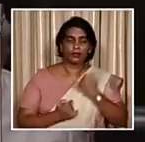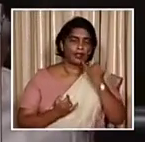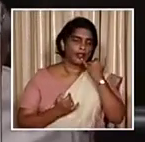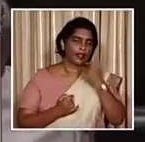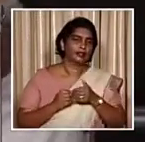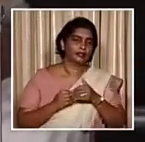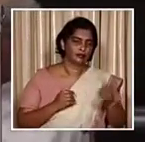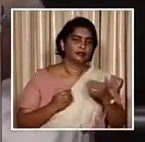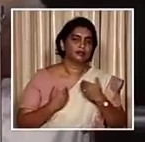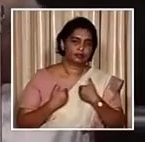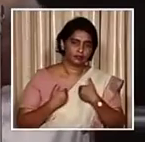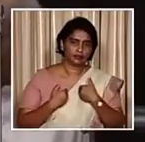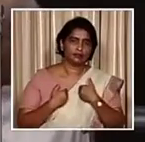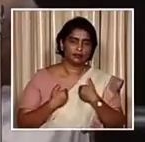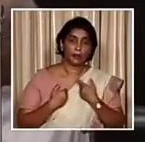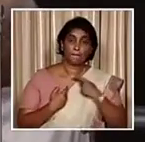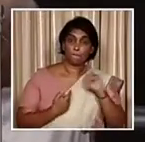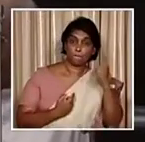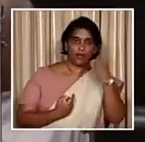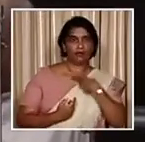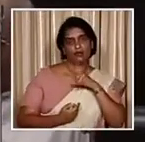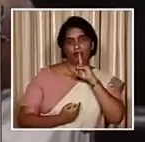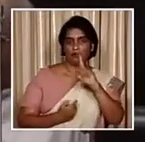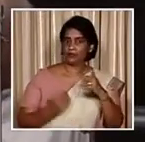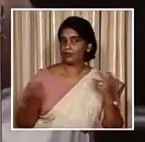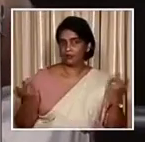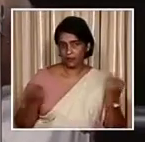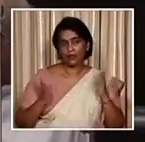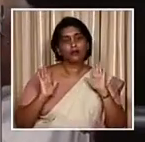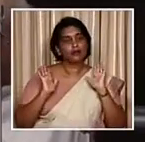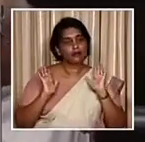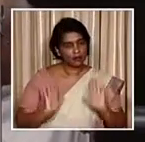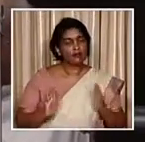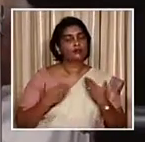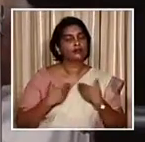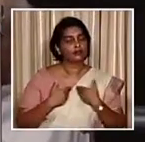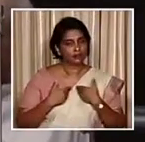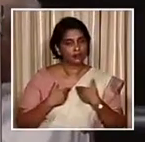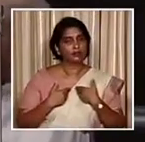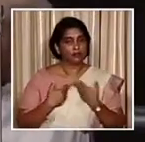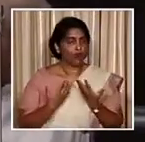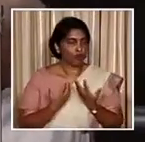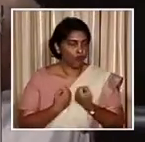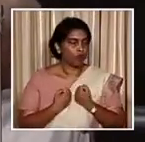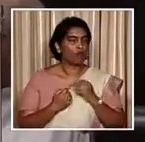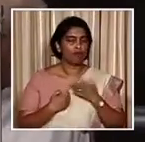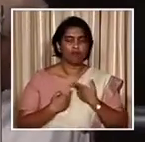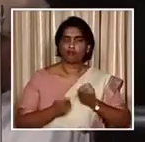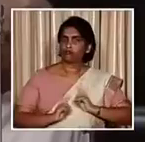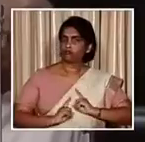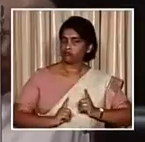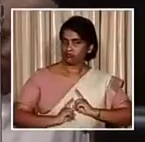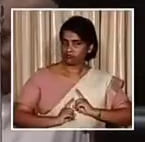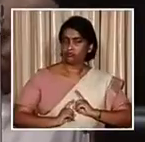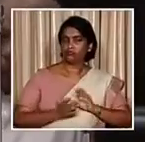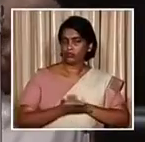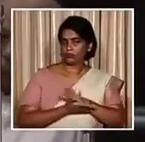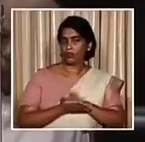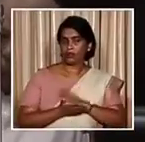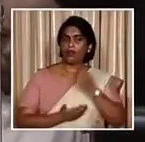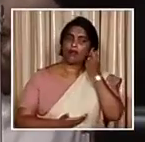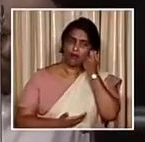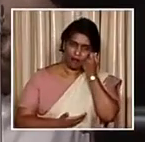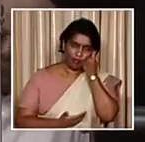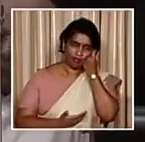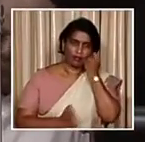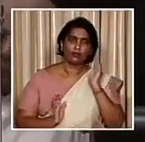then world has to know where we stand, and we will ask for a vote by name. And that's all. Yes, you sir, vote